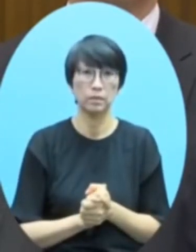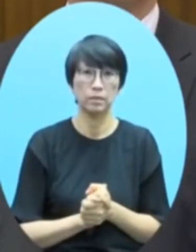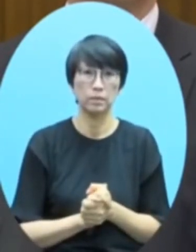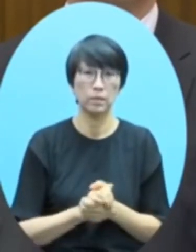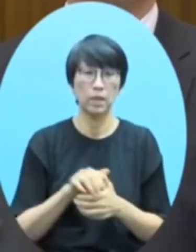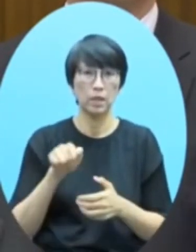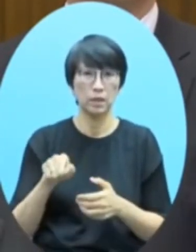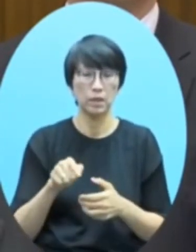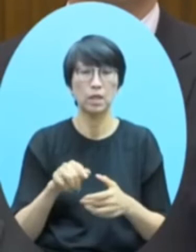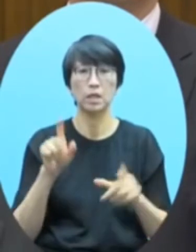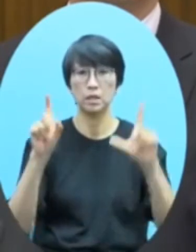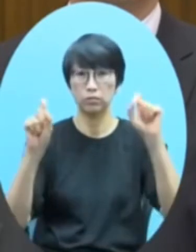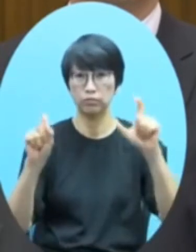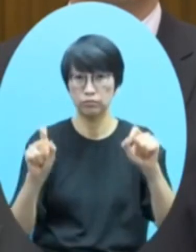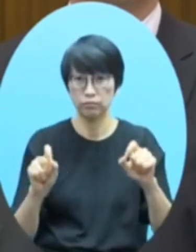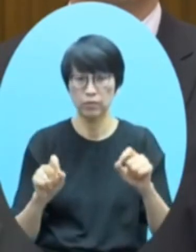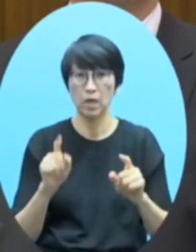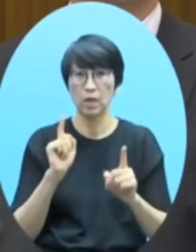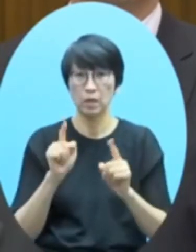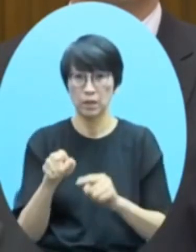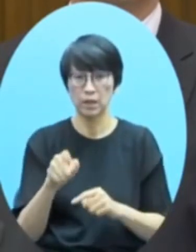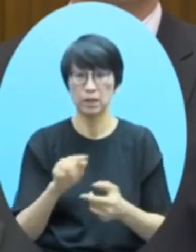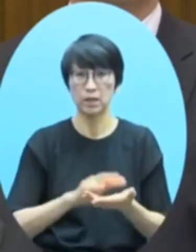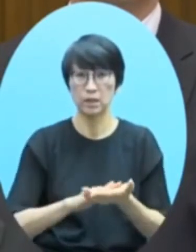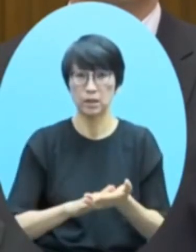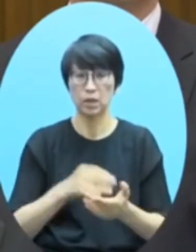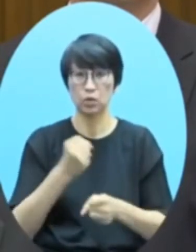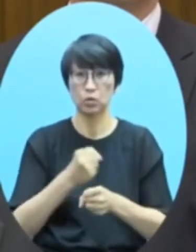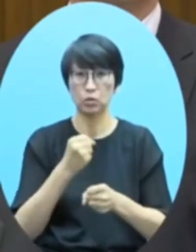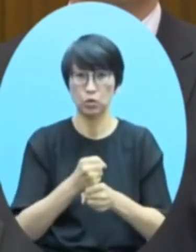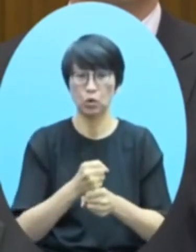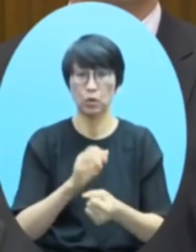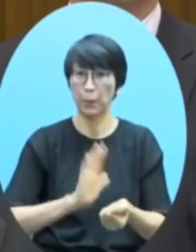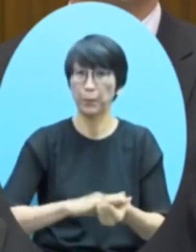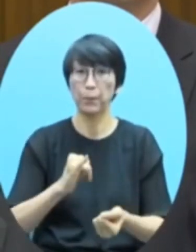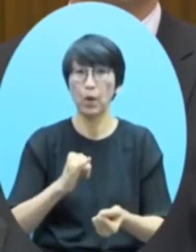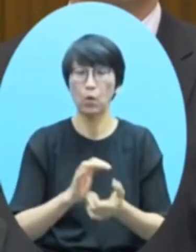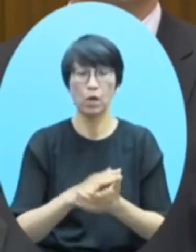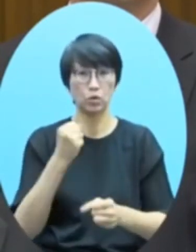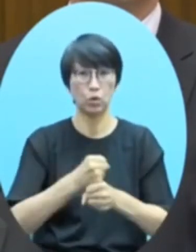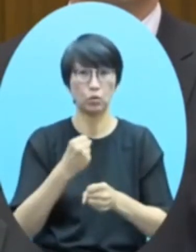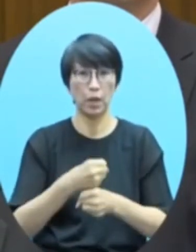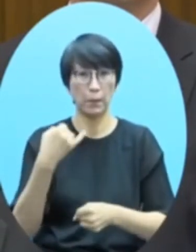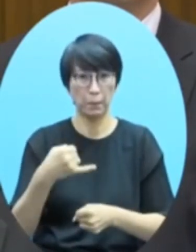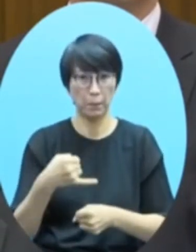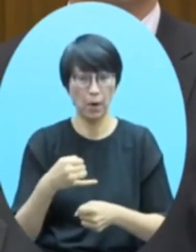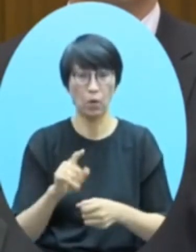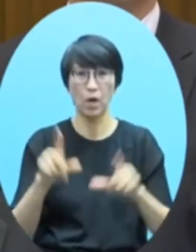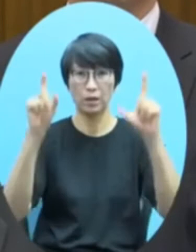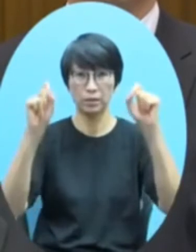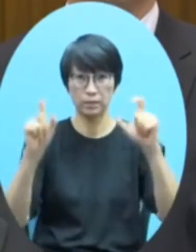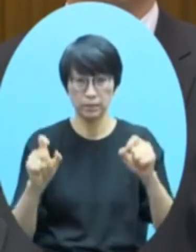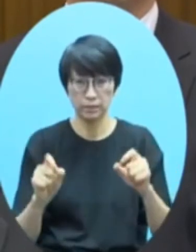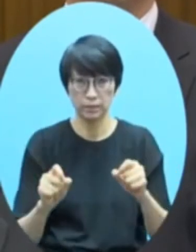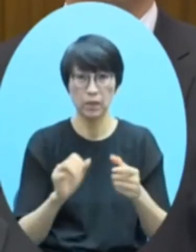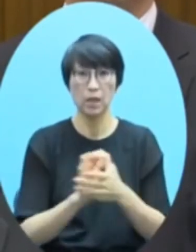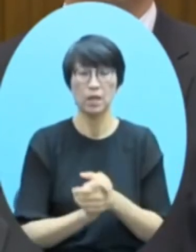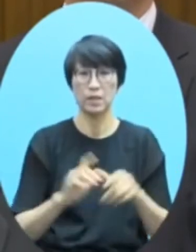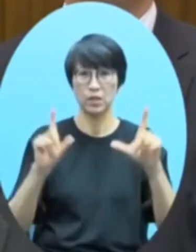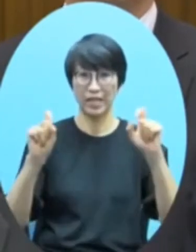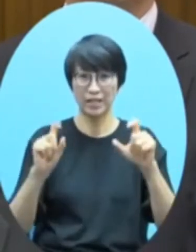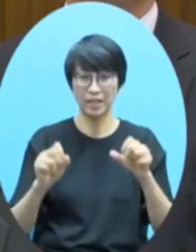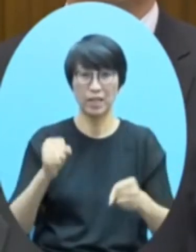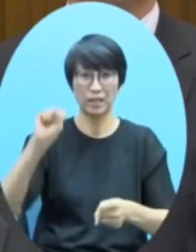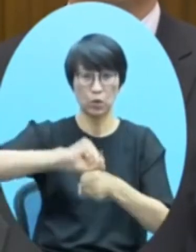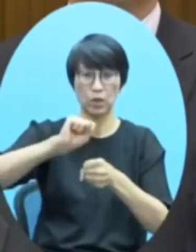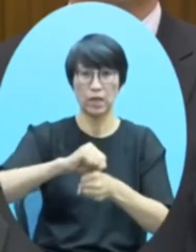and misleading representations of this exercise, what we have not done well is to explain in a more effective manner